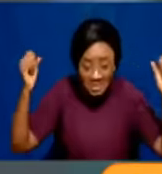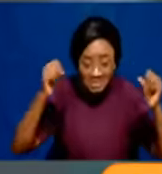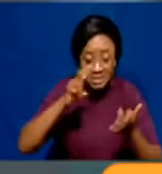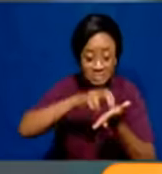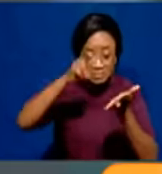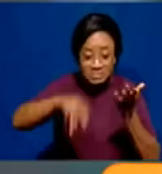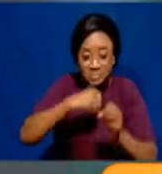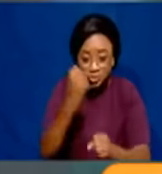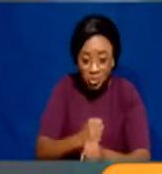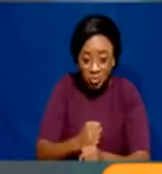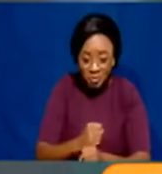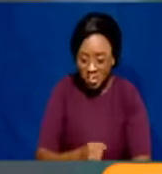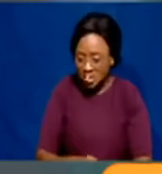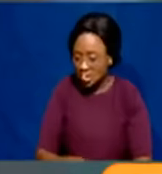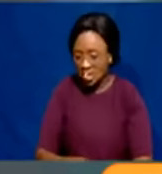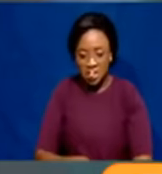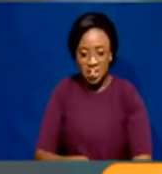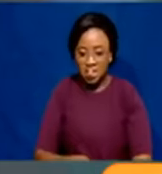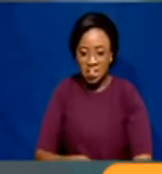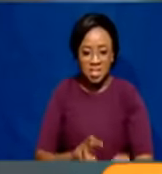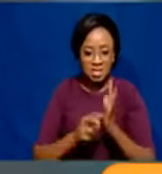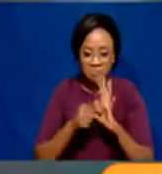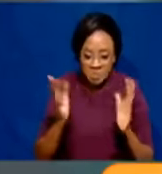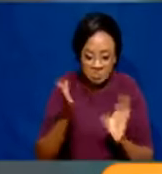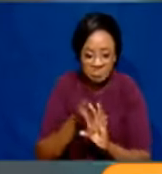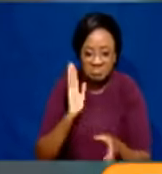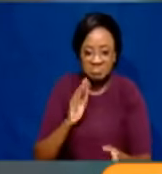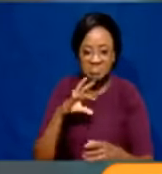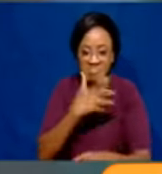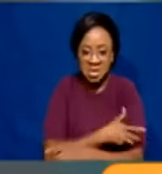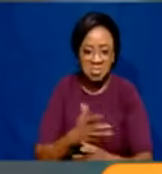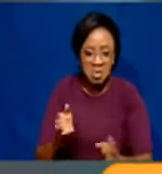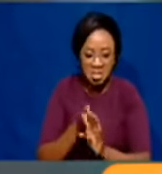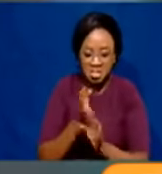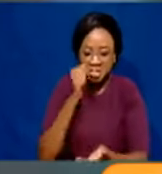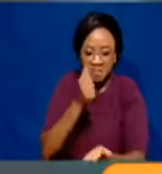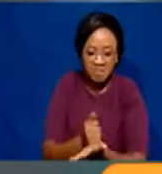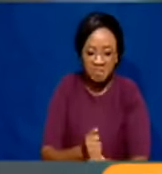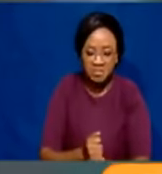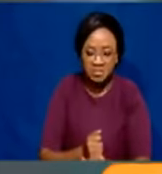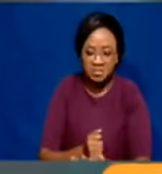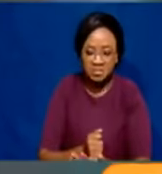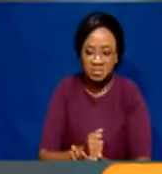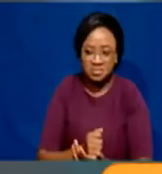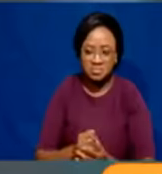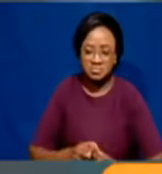resigned, meaning she left office, left power, the motorcades and